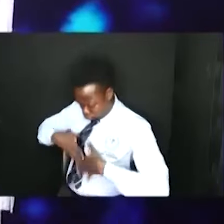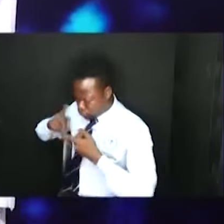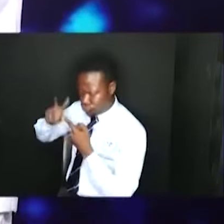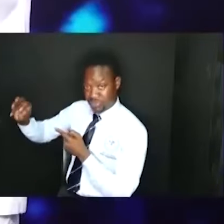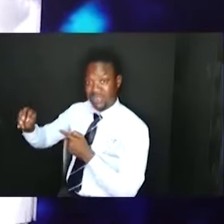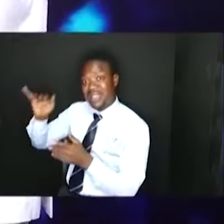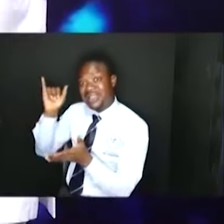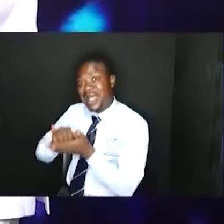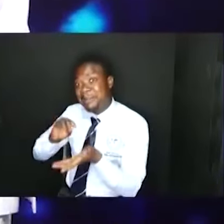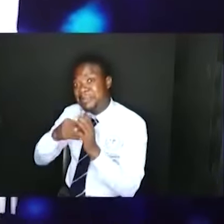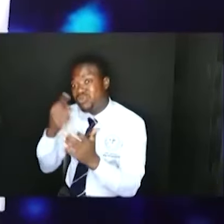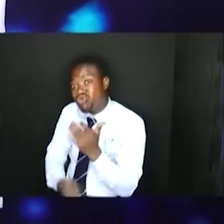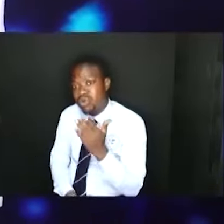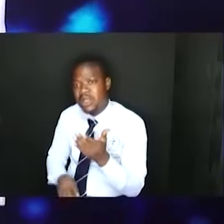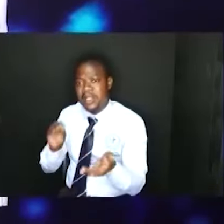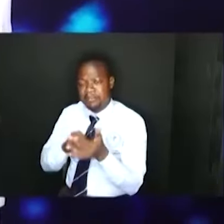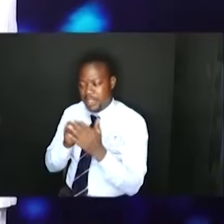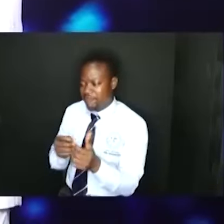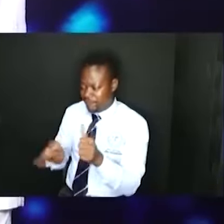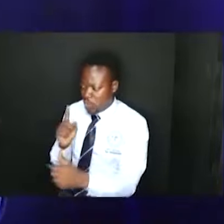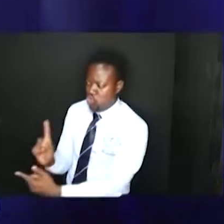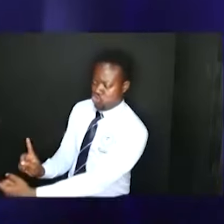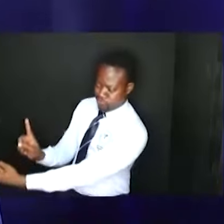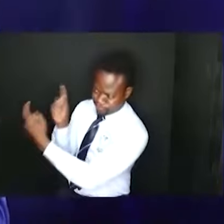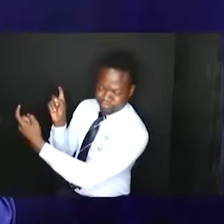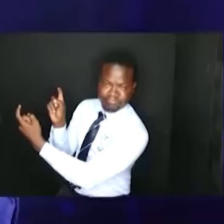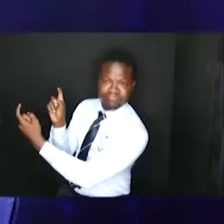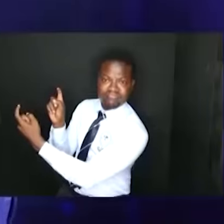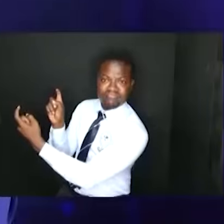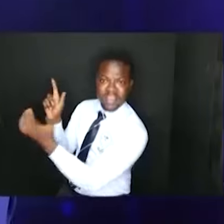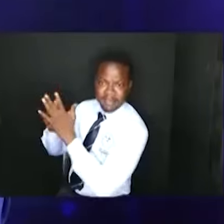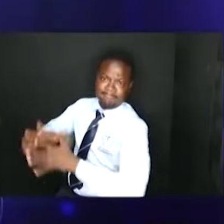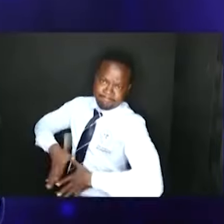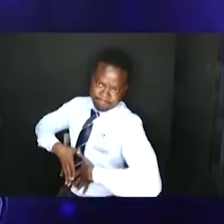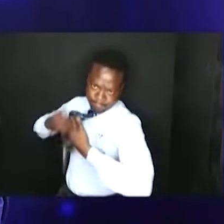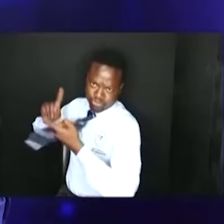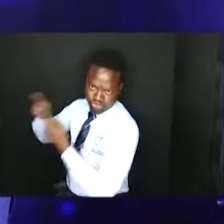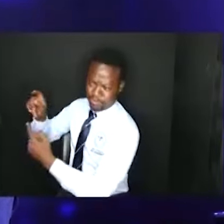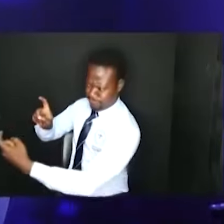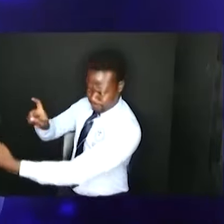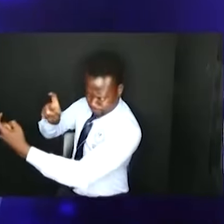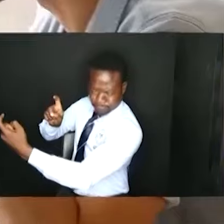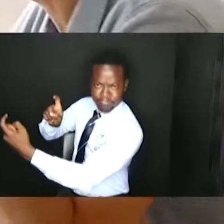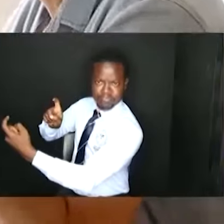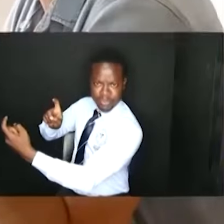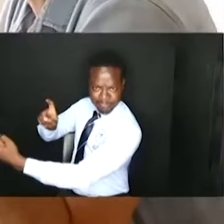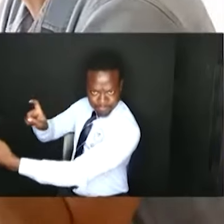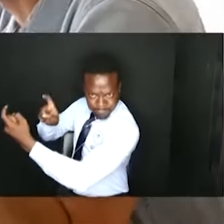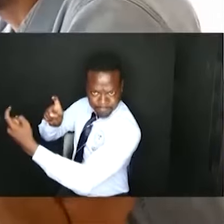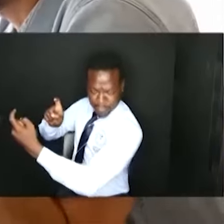will mean to confront him or her head on.